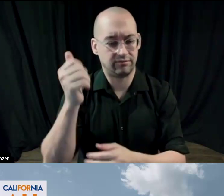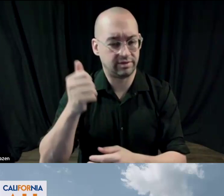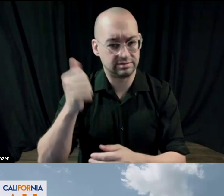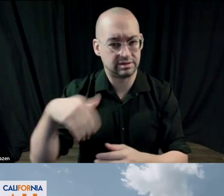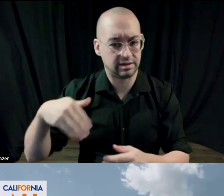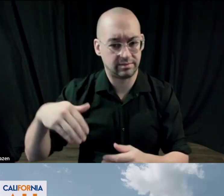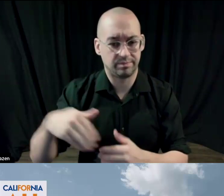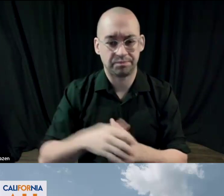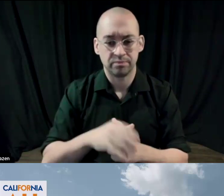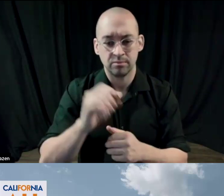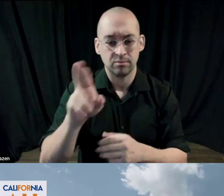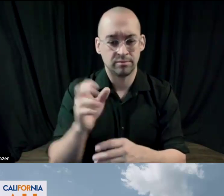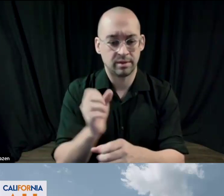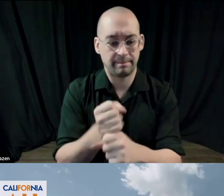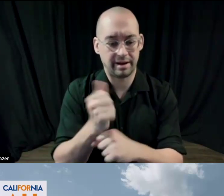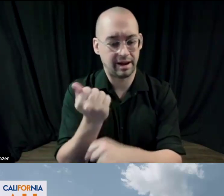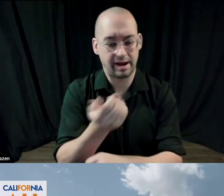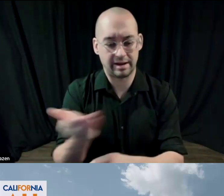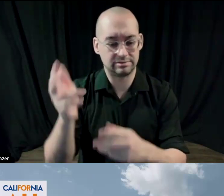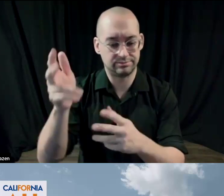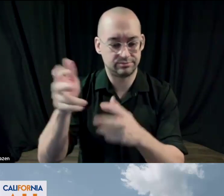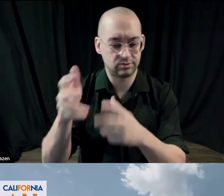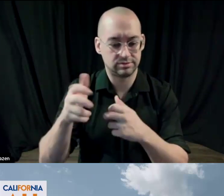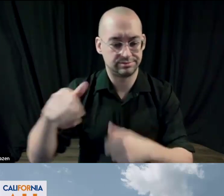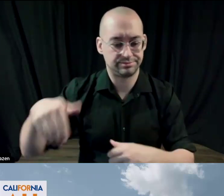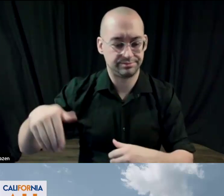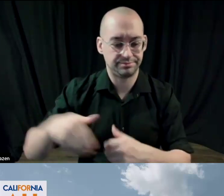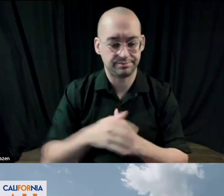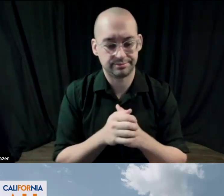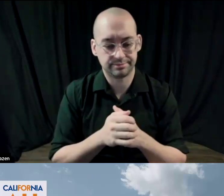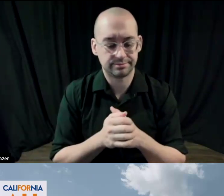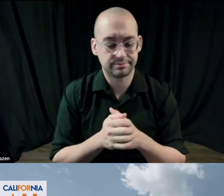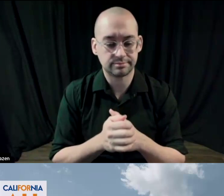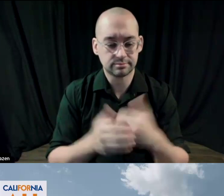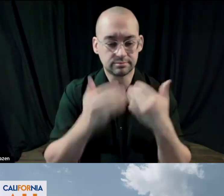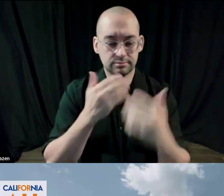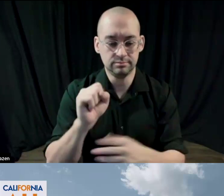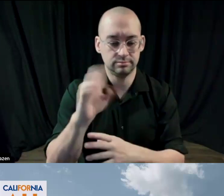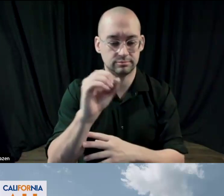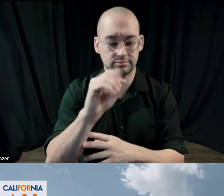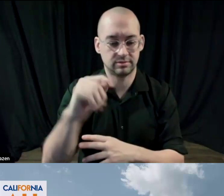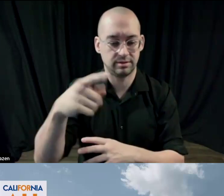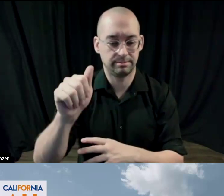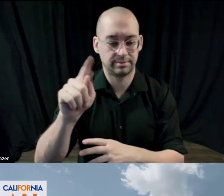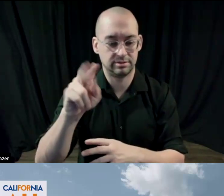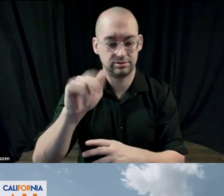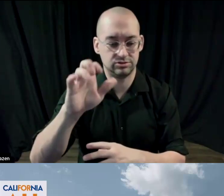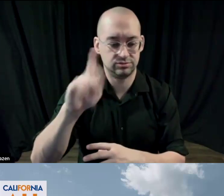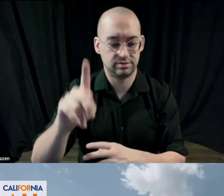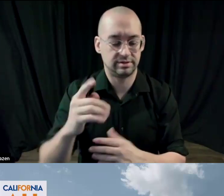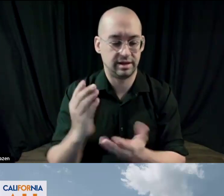or made any drawdowns on those funds. Thank you, Scott. Patrick, I see you have your hand raised. If you'd like to unmute yourself,